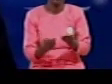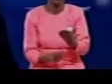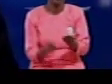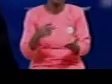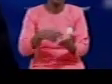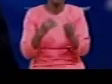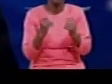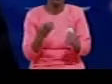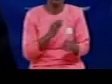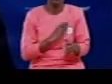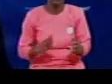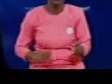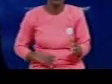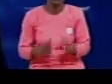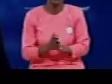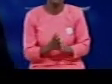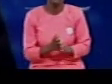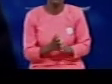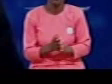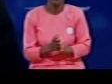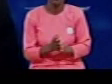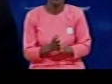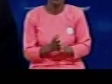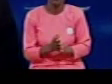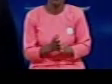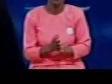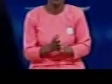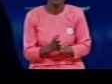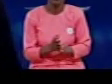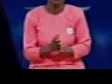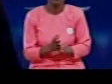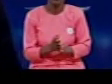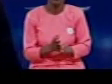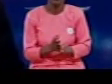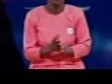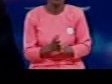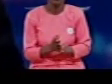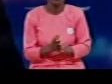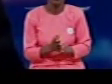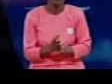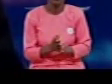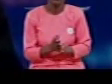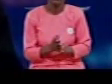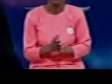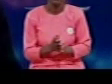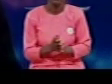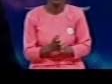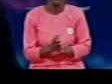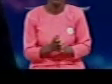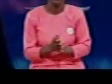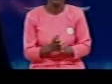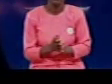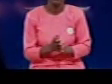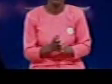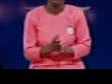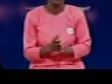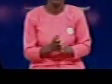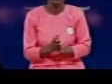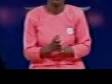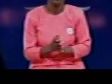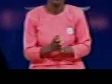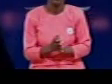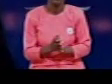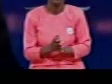linger. What is more, the day is coming when the kingdoms of this world will become the kingdoms of our Lord